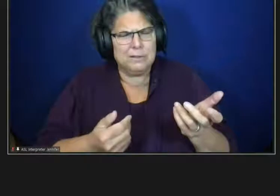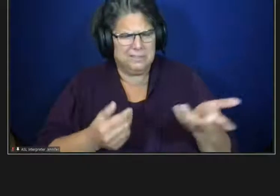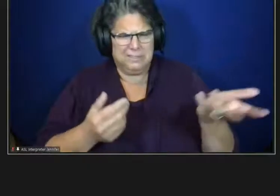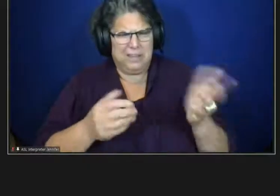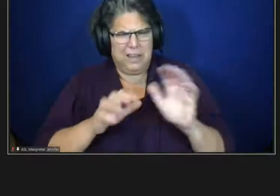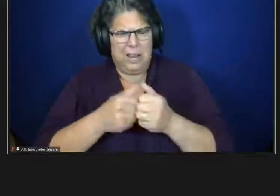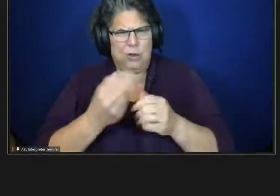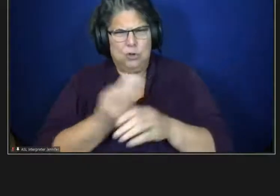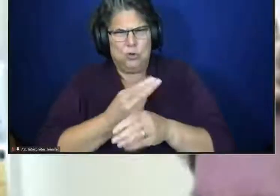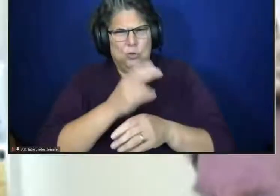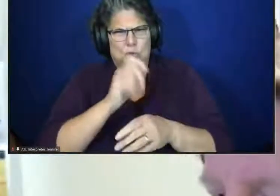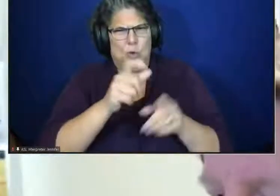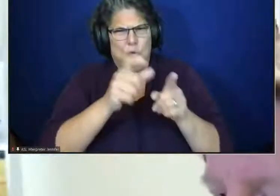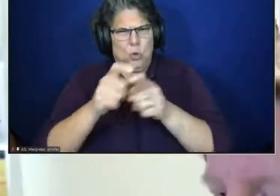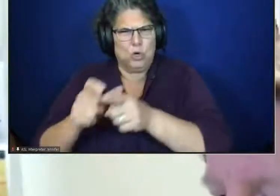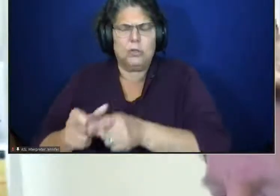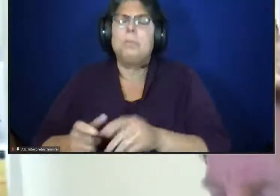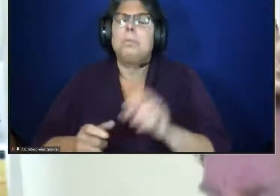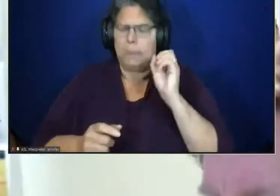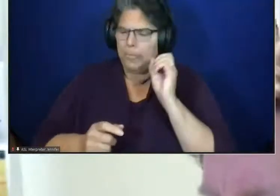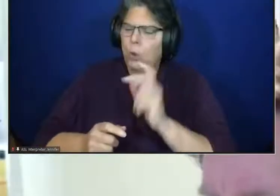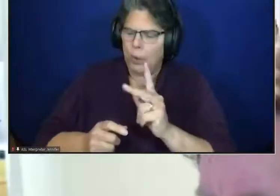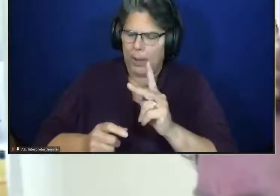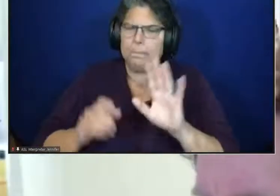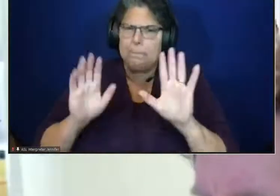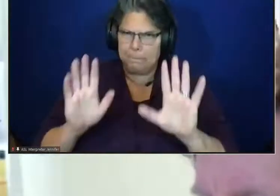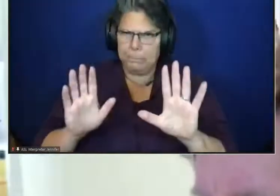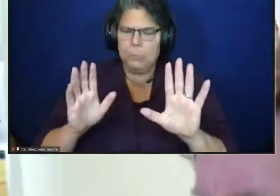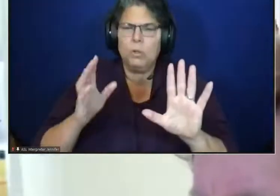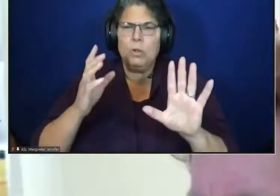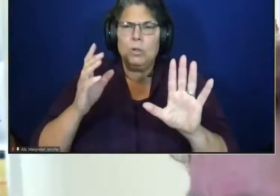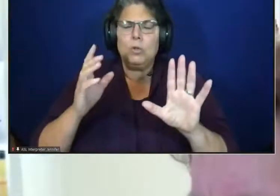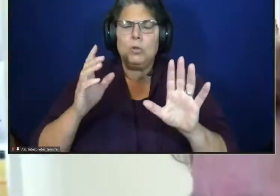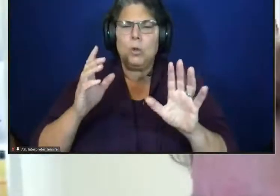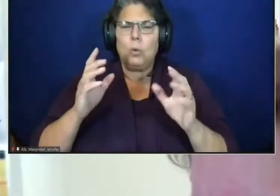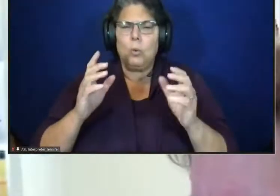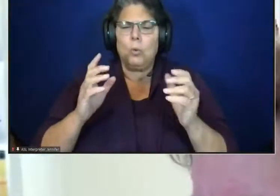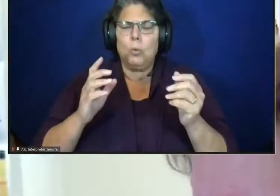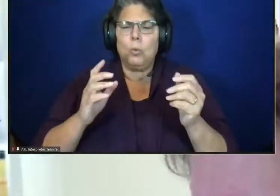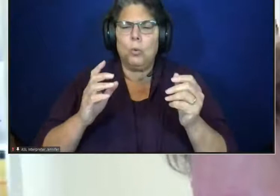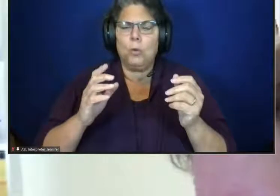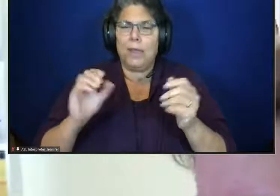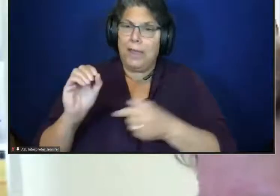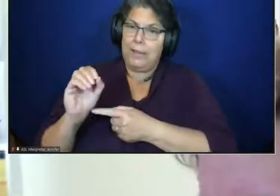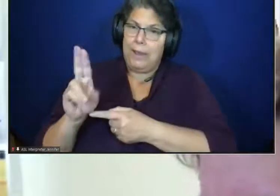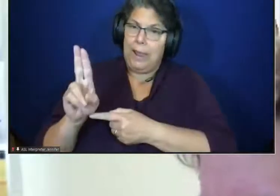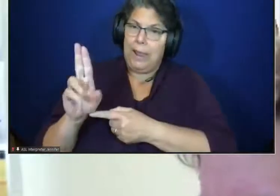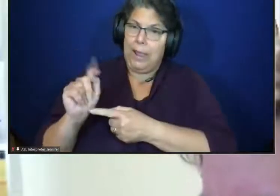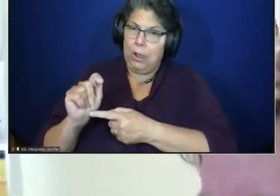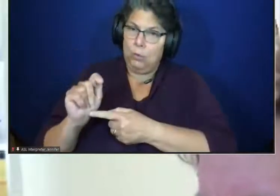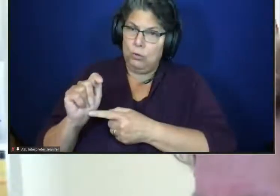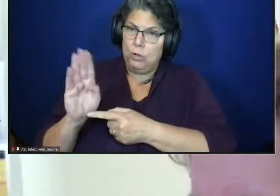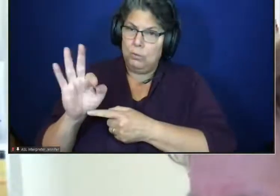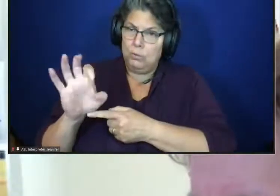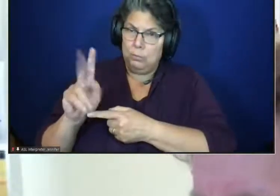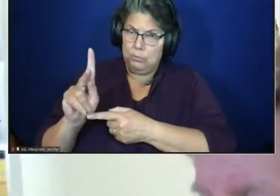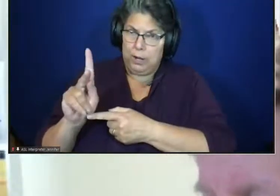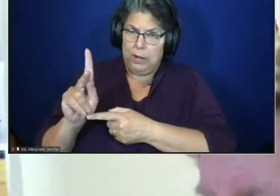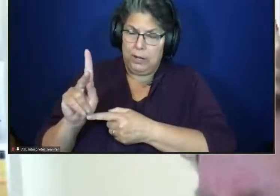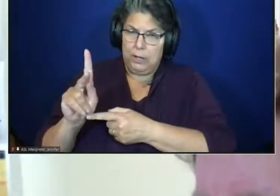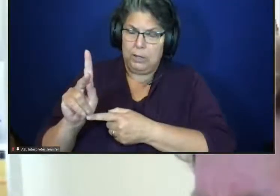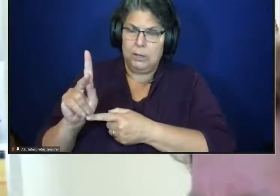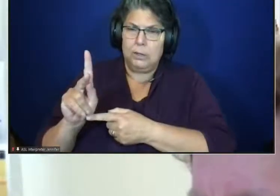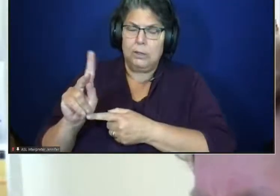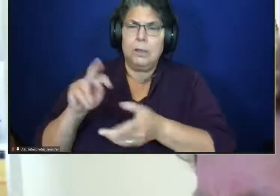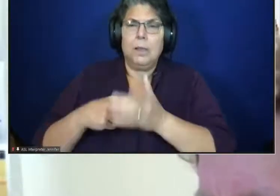there. Okay. So we describe an outbreak as